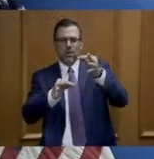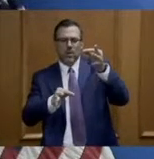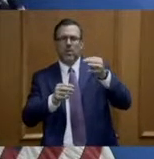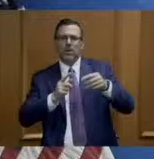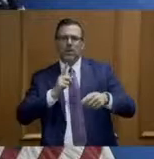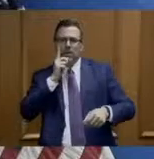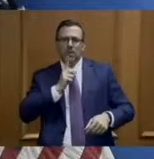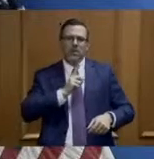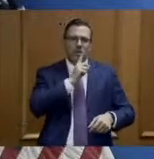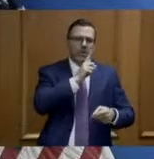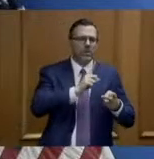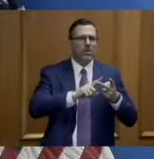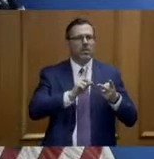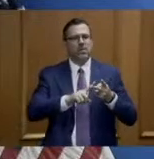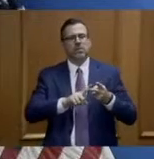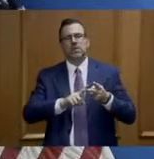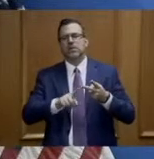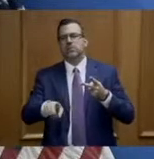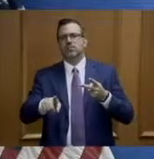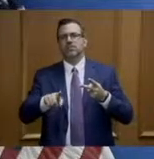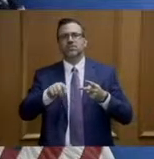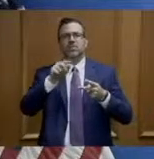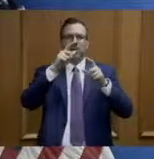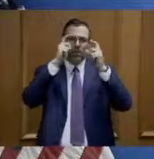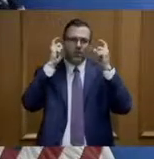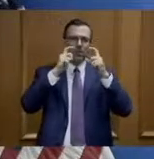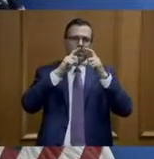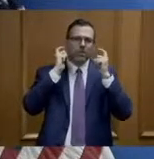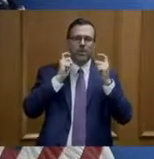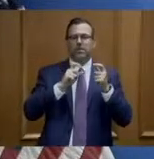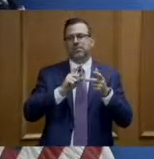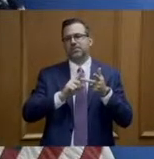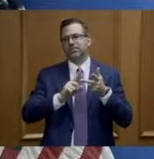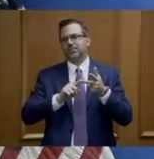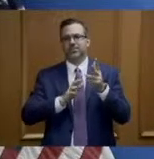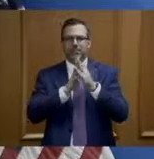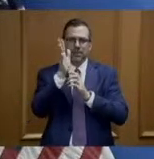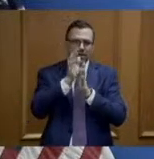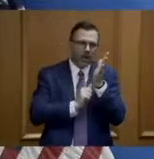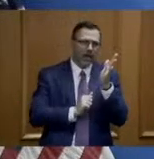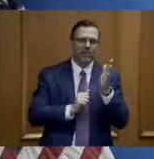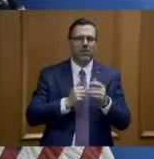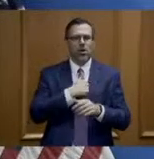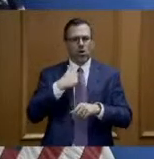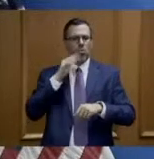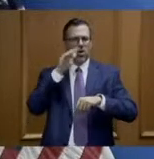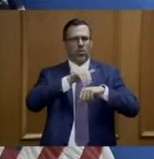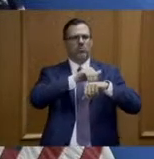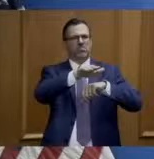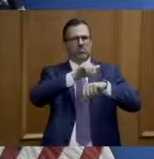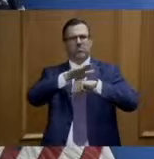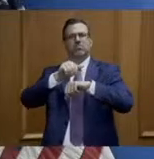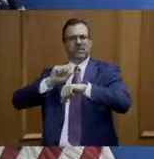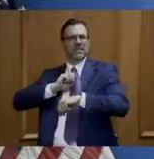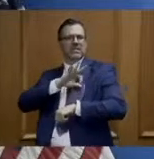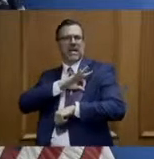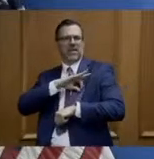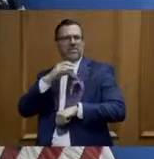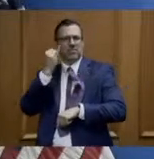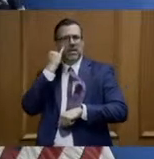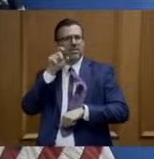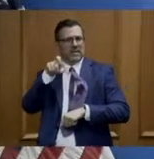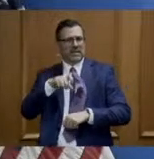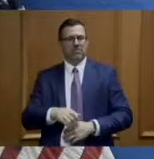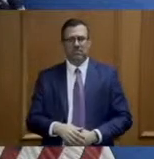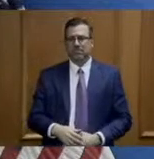need it, including the swabs, PPE, and even staff to come in and do the testing if they desire. With